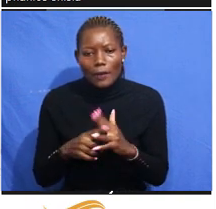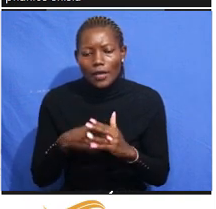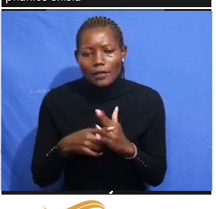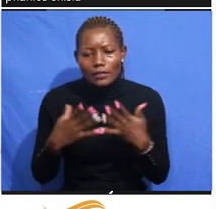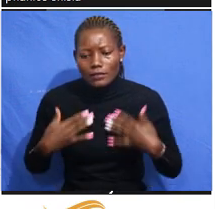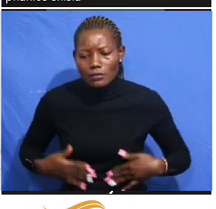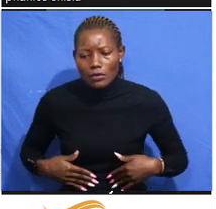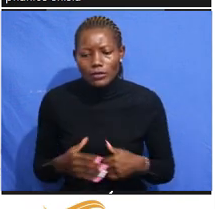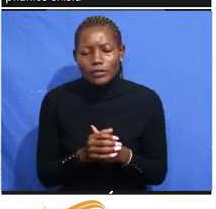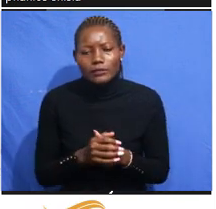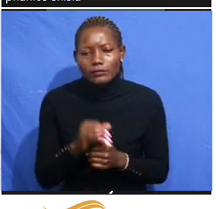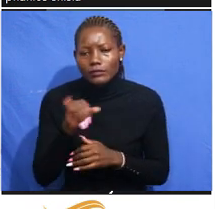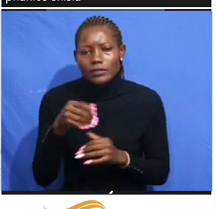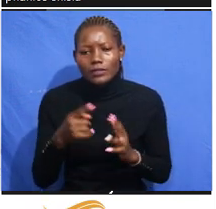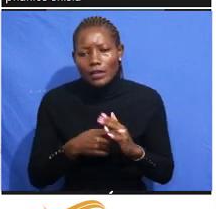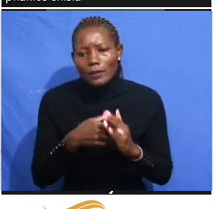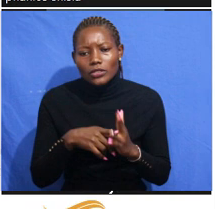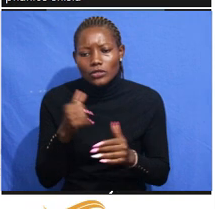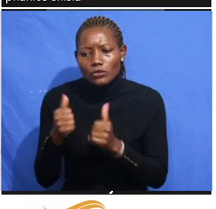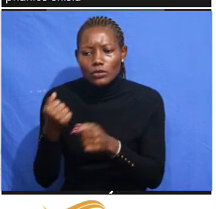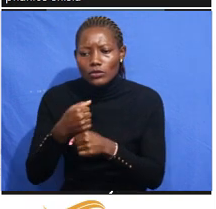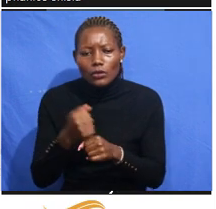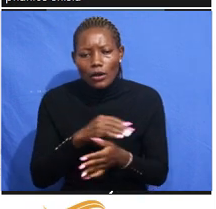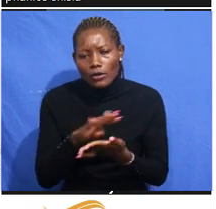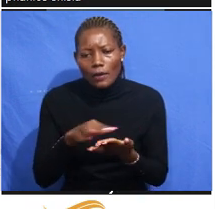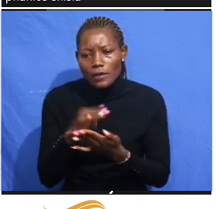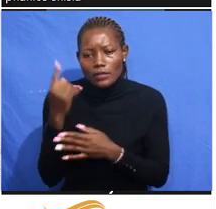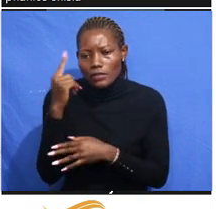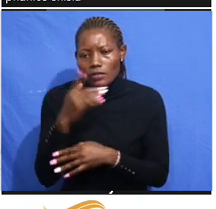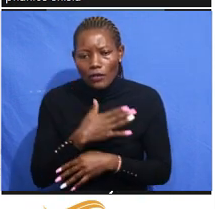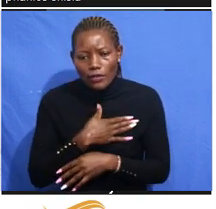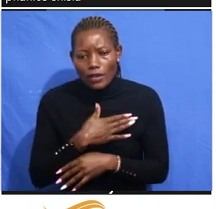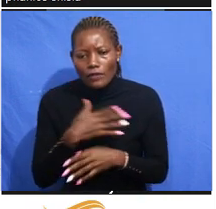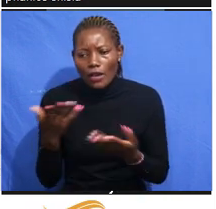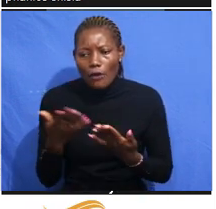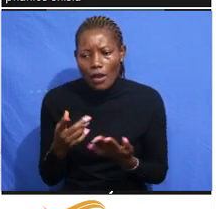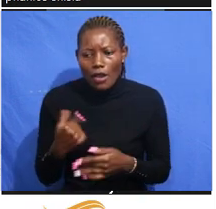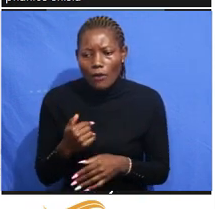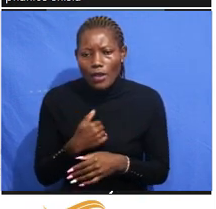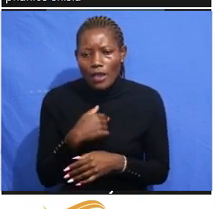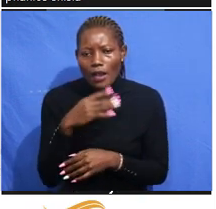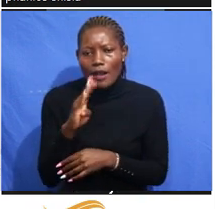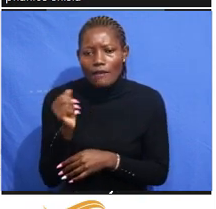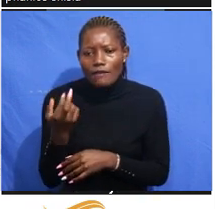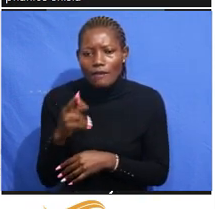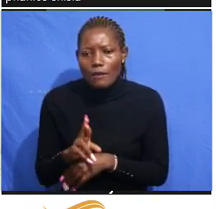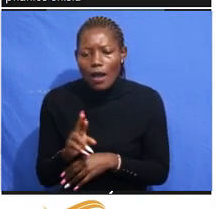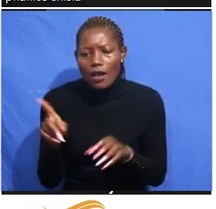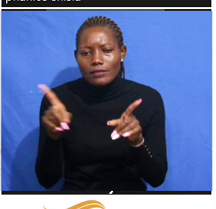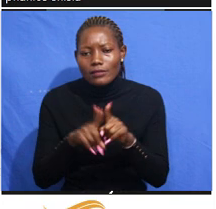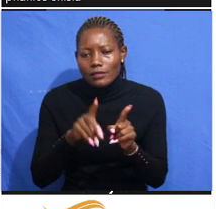which is operating on the basis of a lever system, where we have the rigid bar, we have a fulcrum,